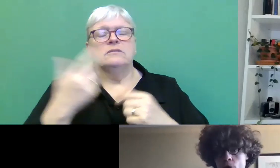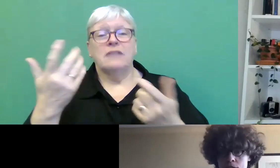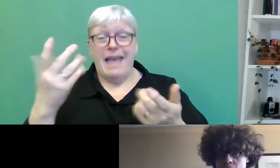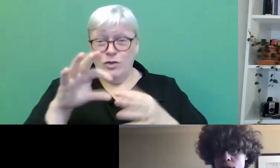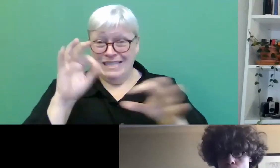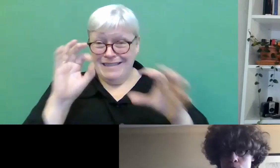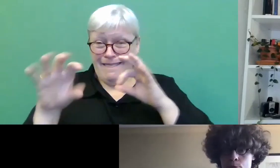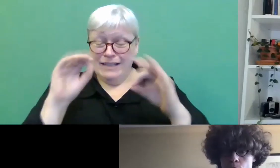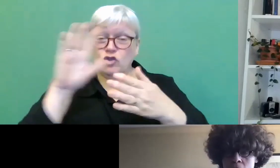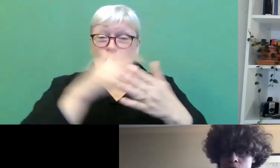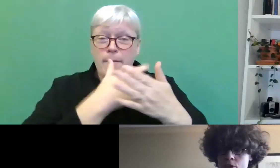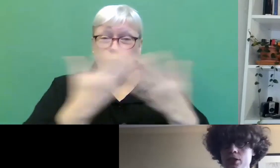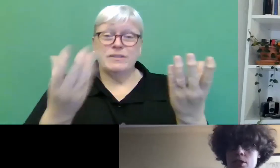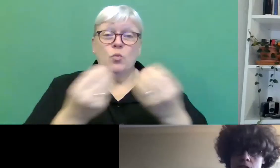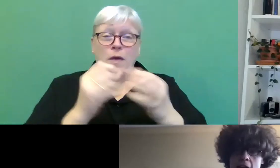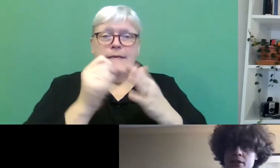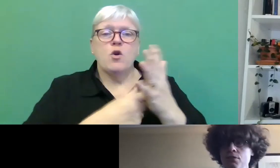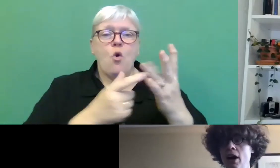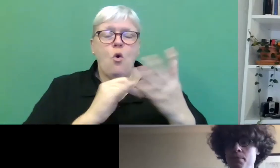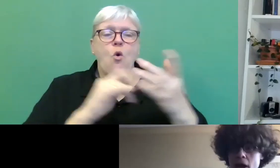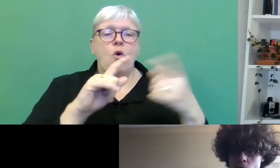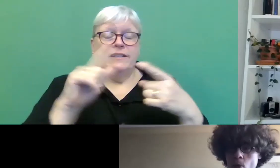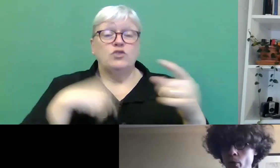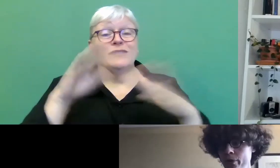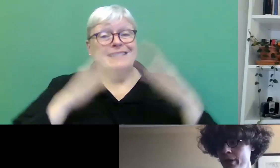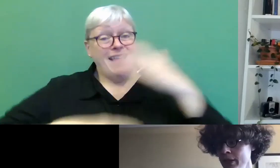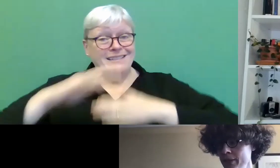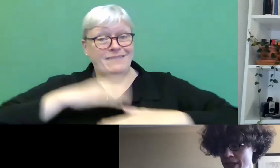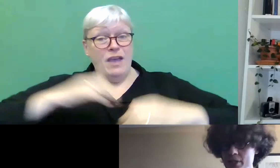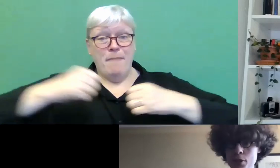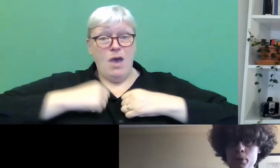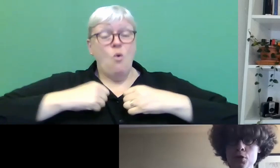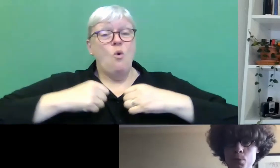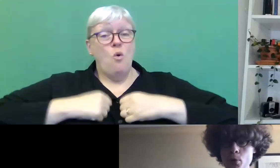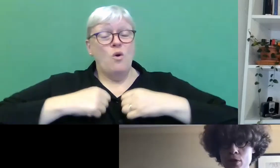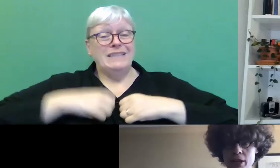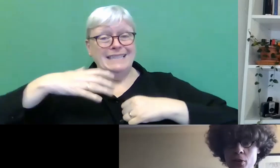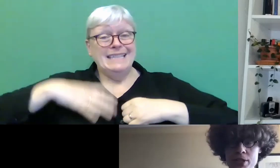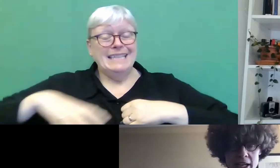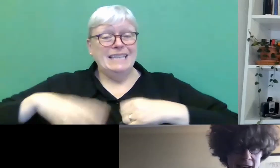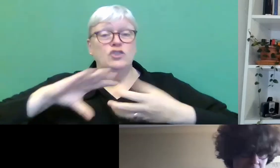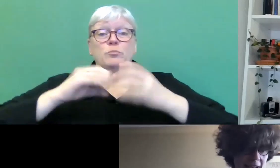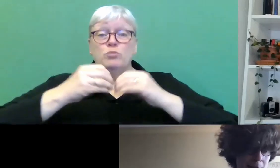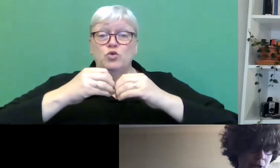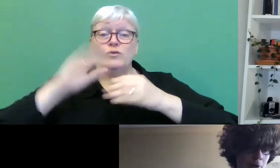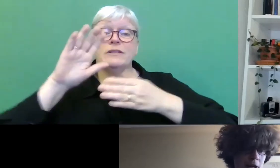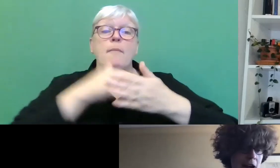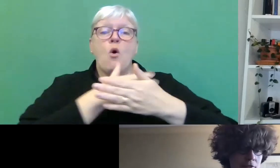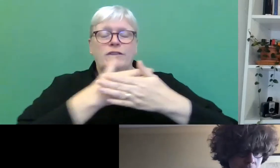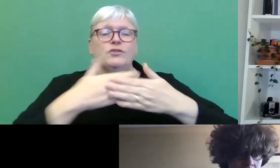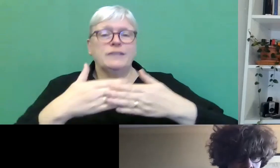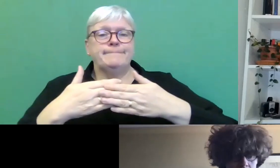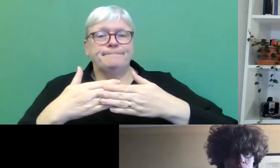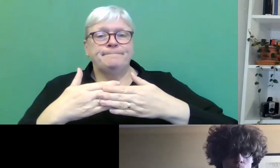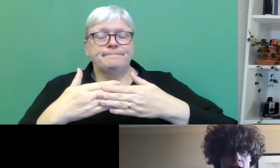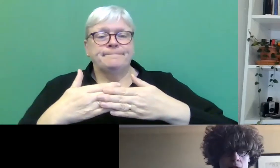of poems alongside the prose book, just to satisfy my own need to produce poetry alongside it. And that came a little bit